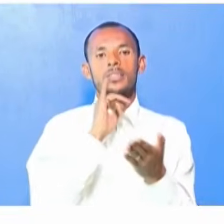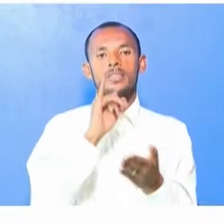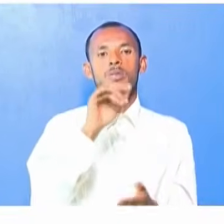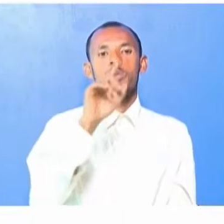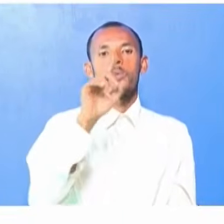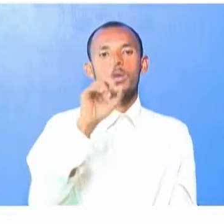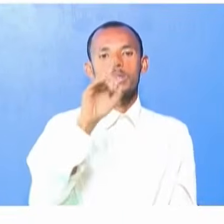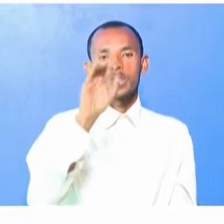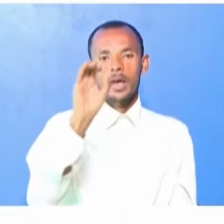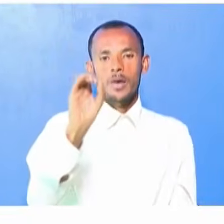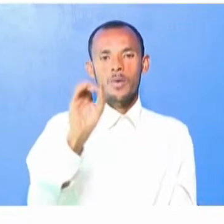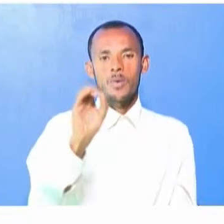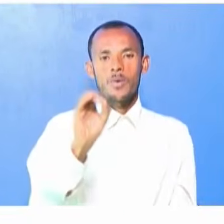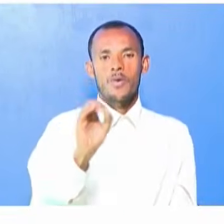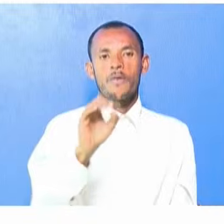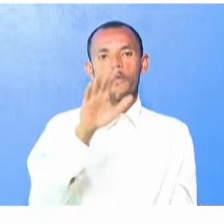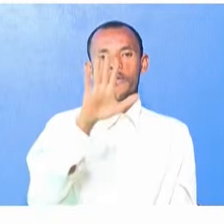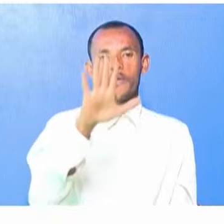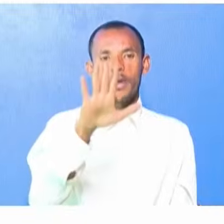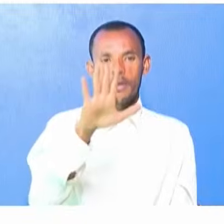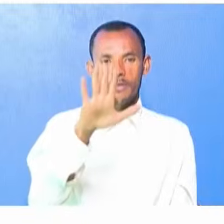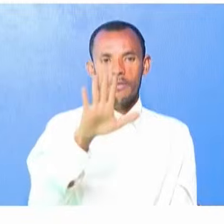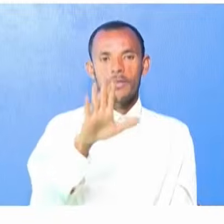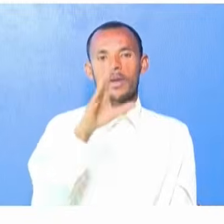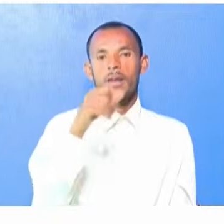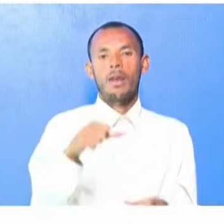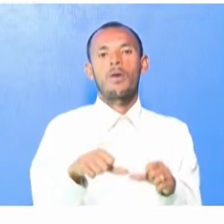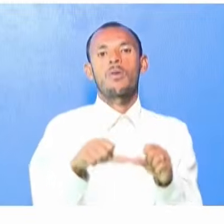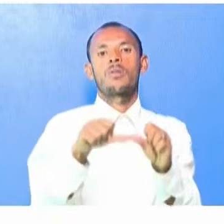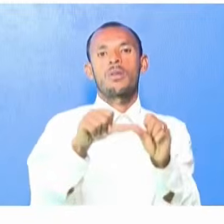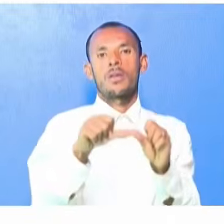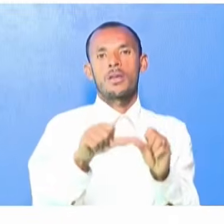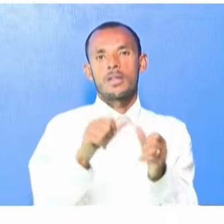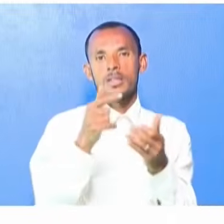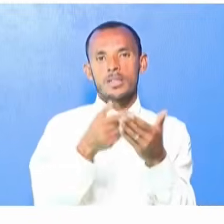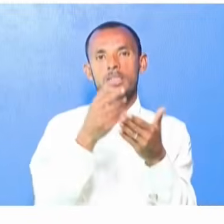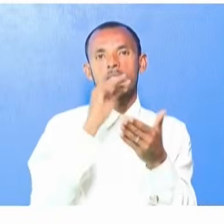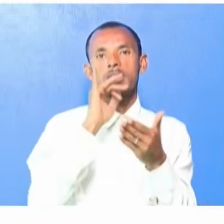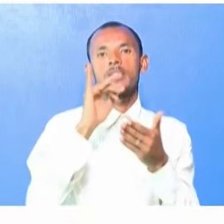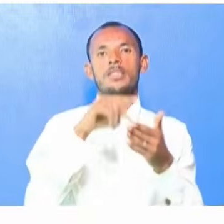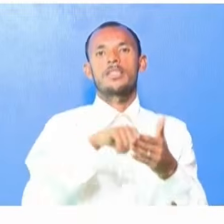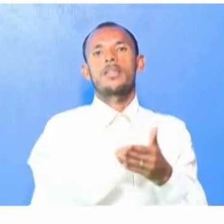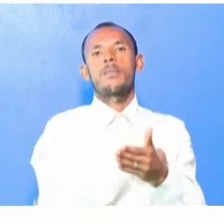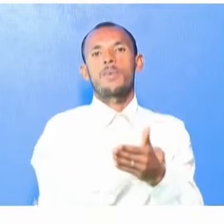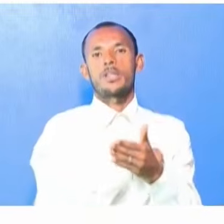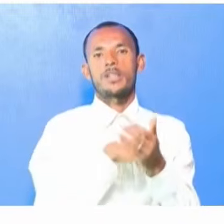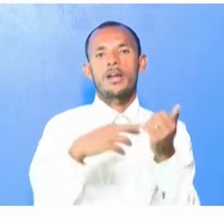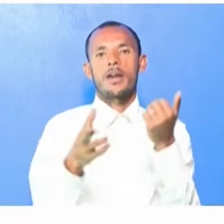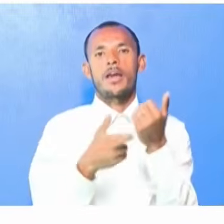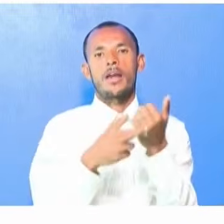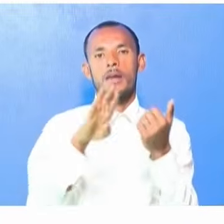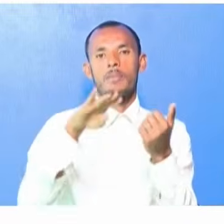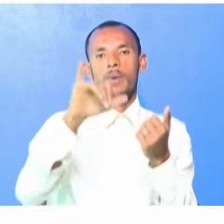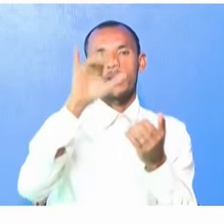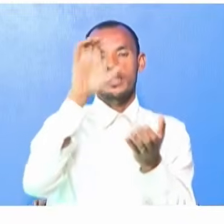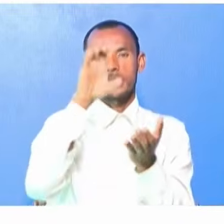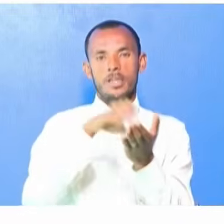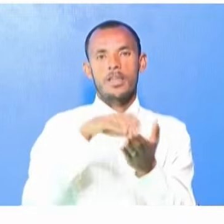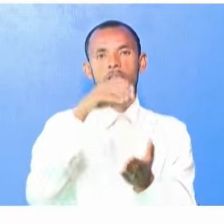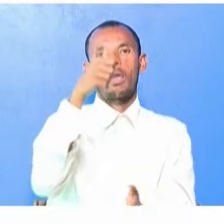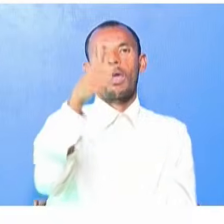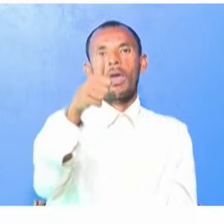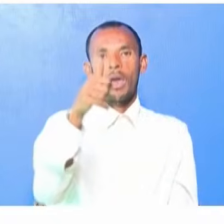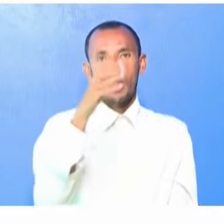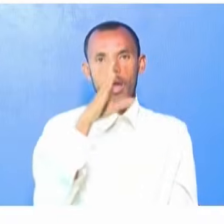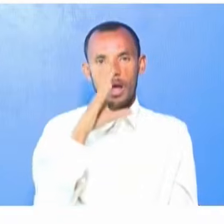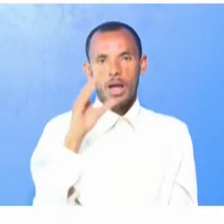0 and 5 and so on. So assume this is the temperature recorded by CTA,